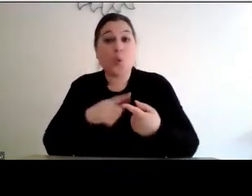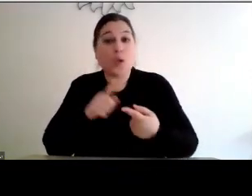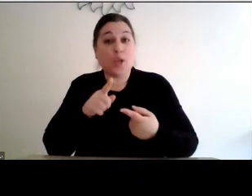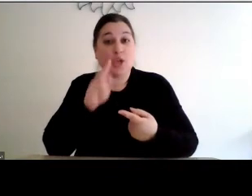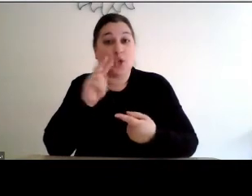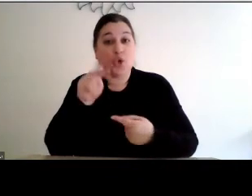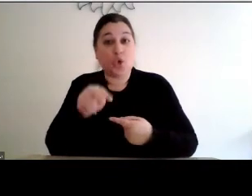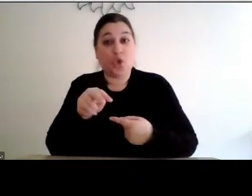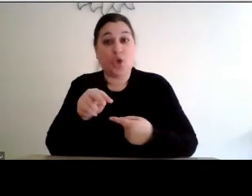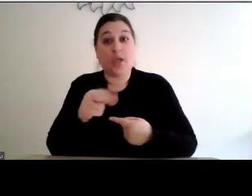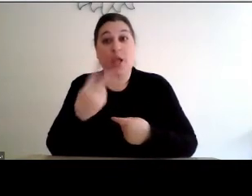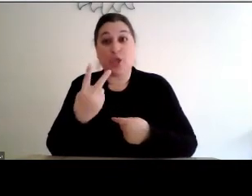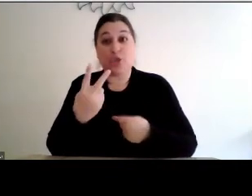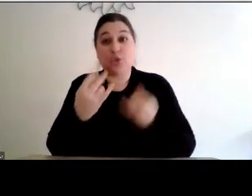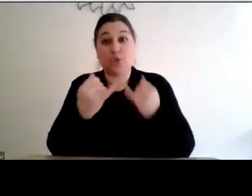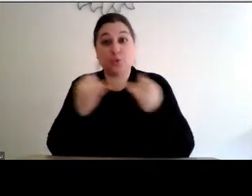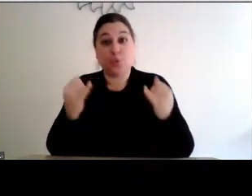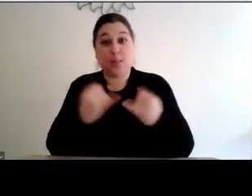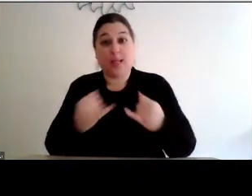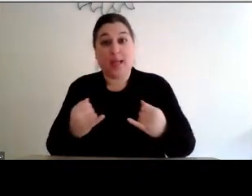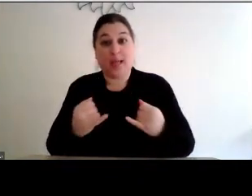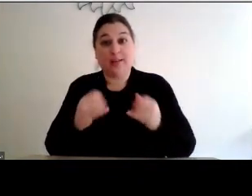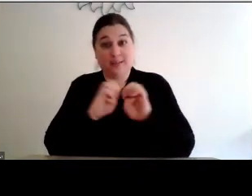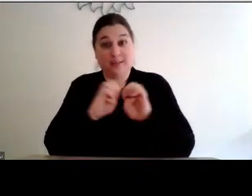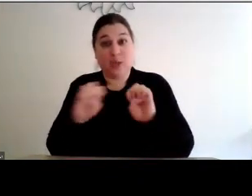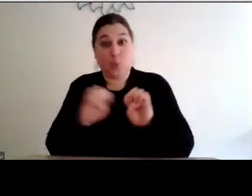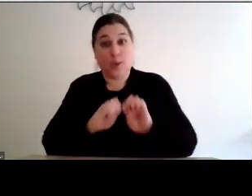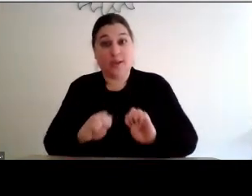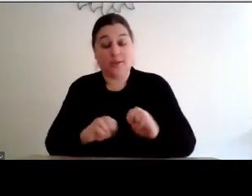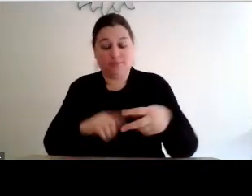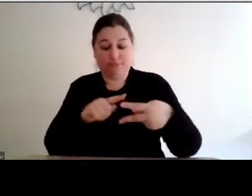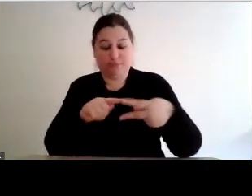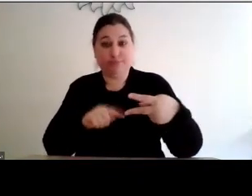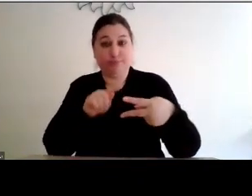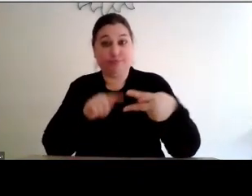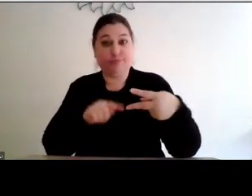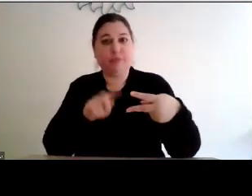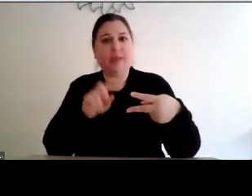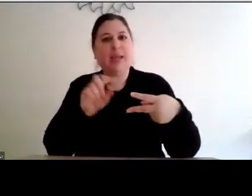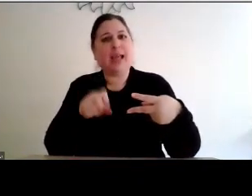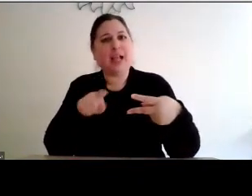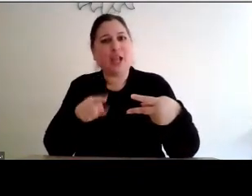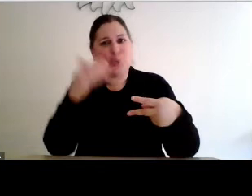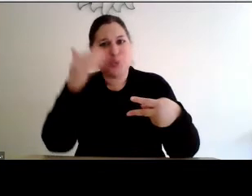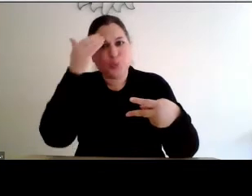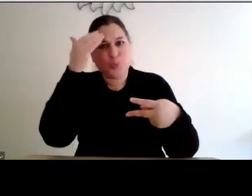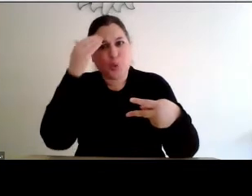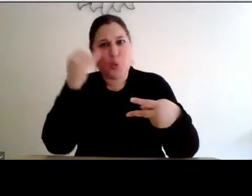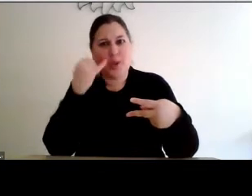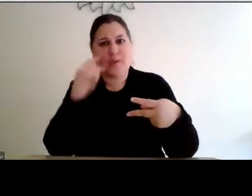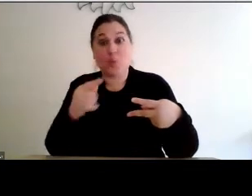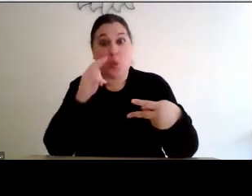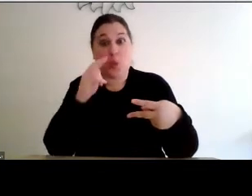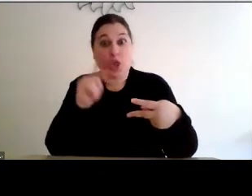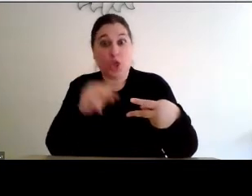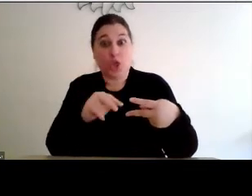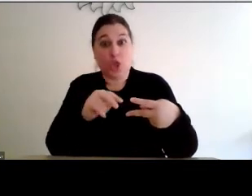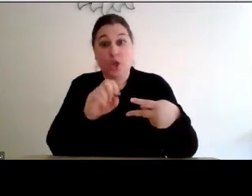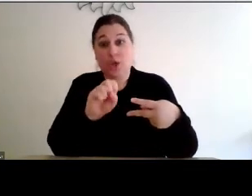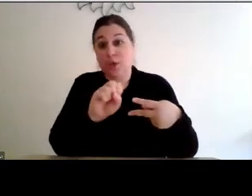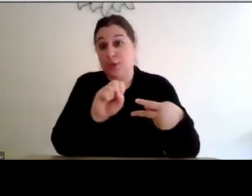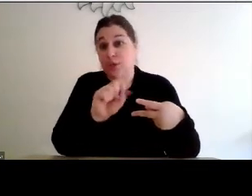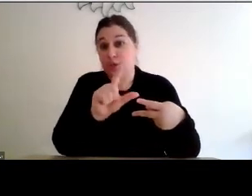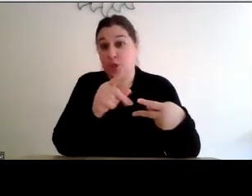two lines, can you tell us by looking at the y-intercept and the slope how many solutions it